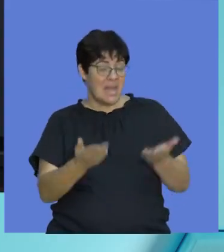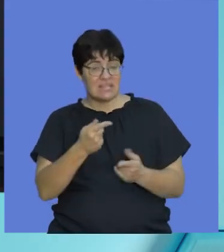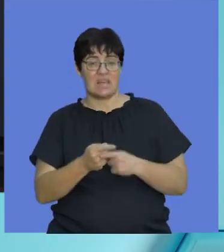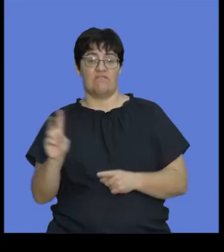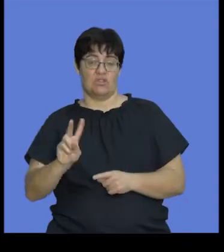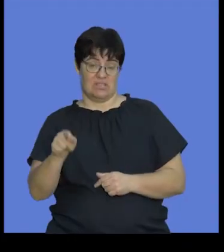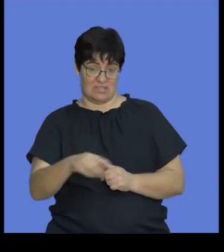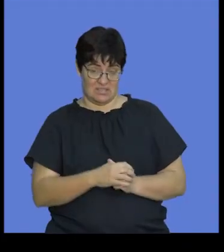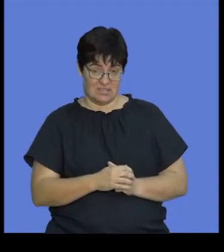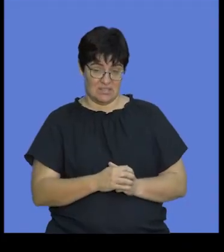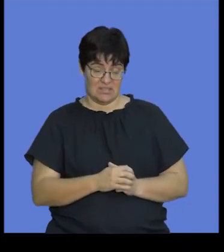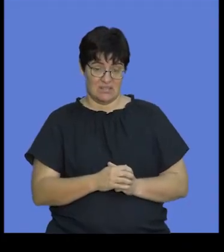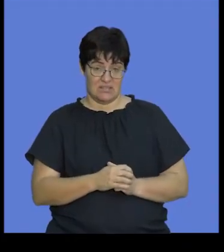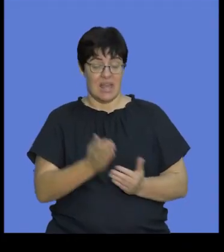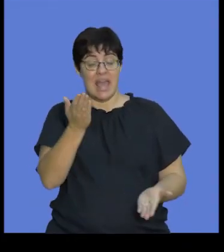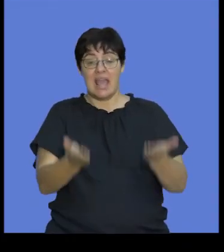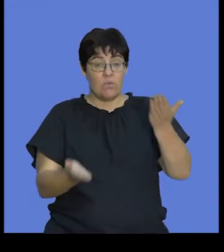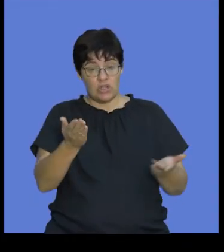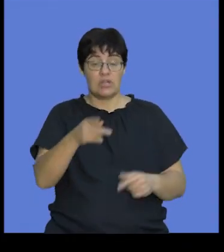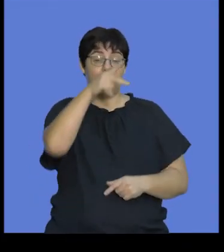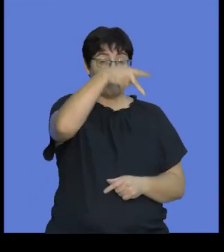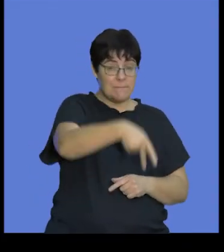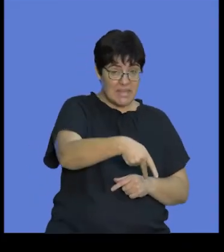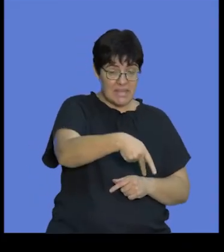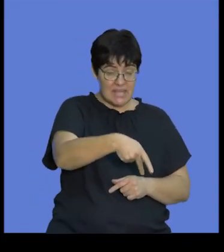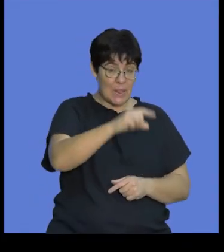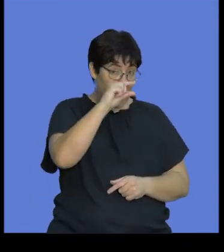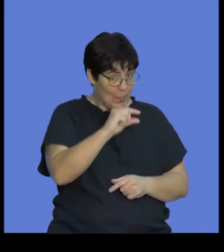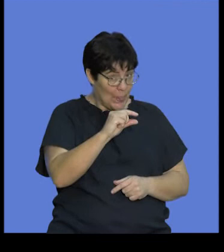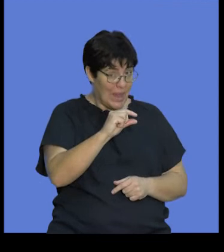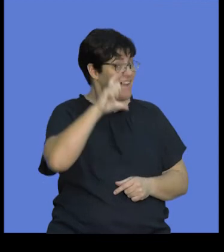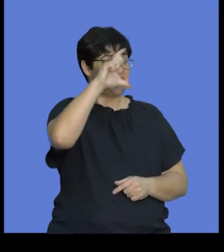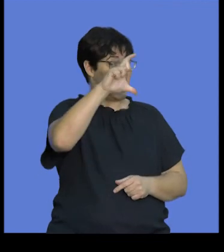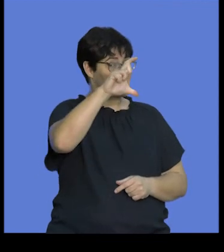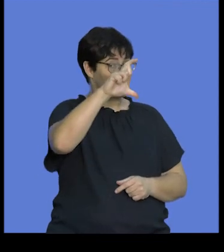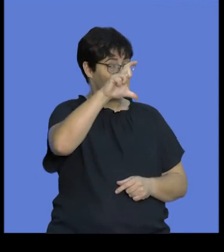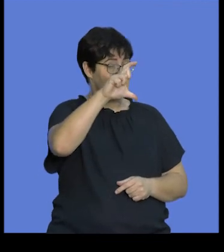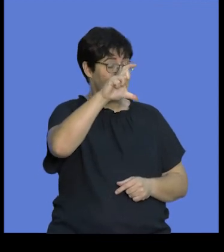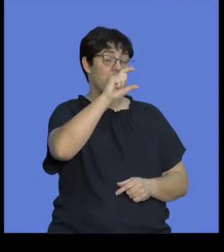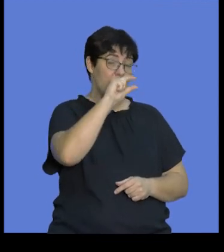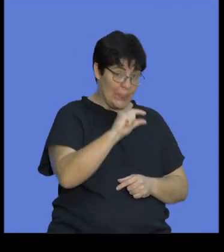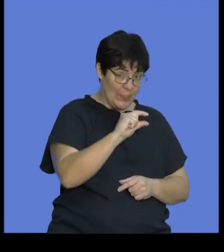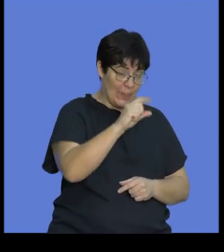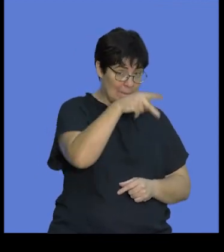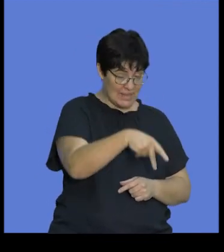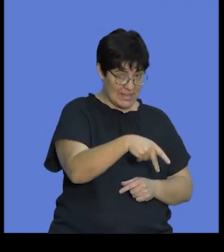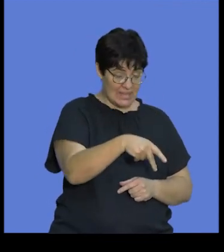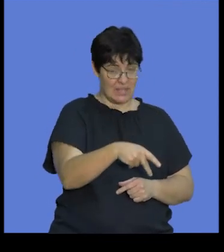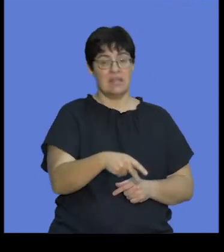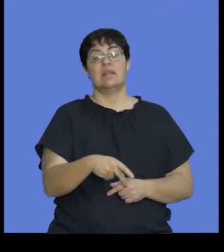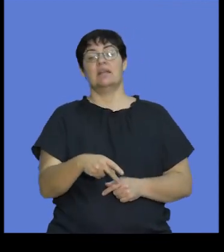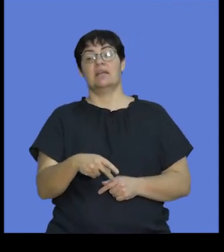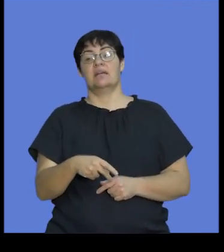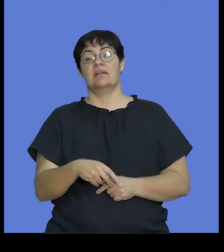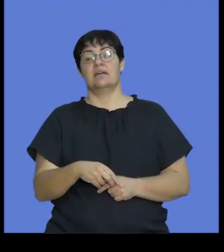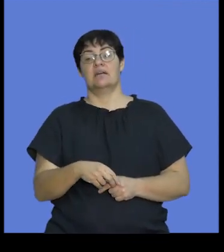velocity. The equation is P, little p, not uppercase, no, it's not a capital, which